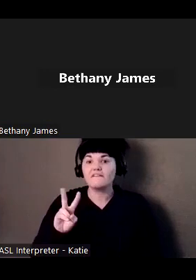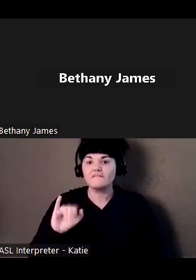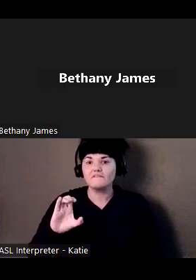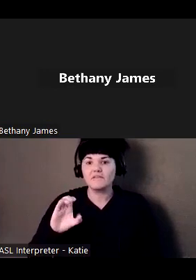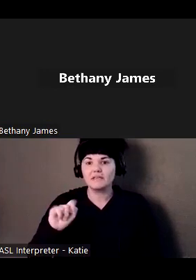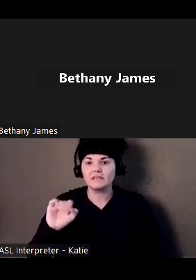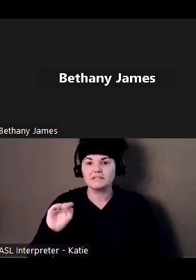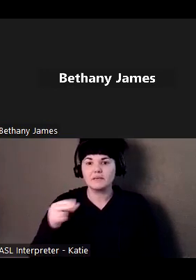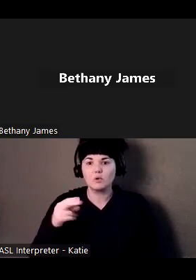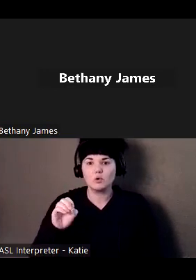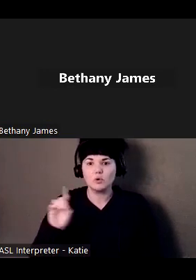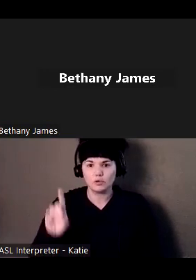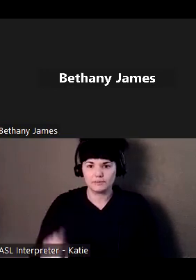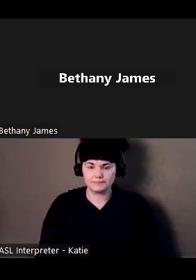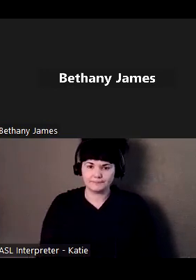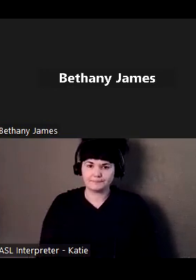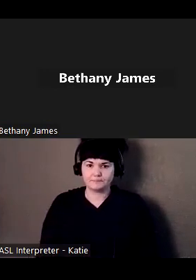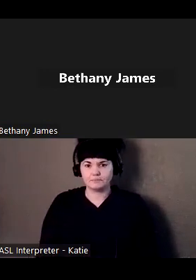And therapists